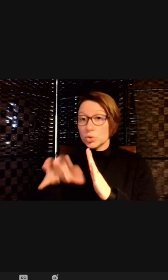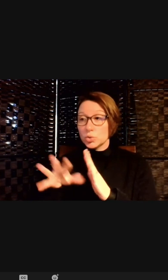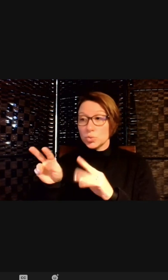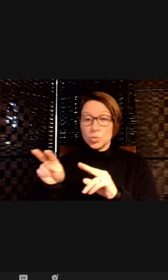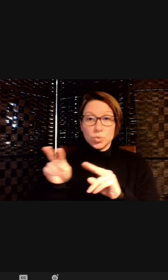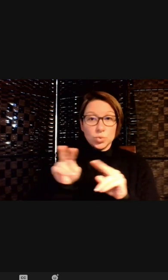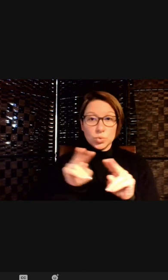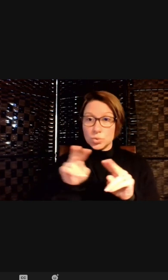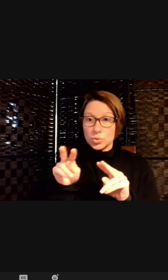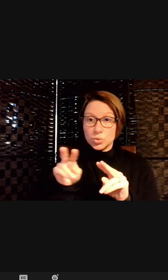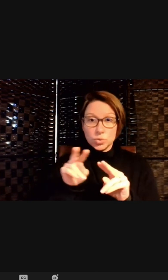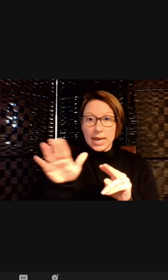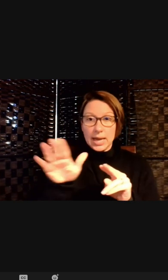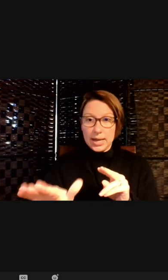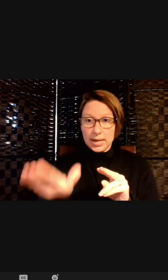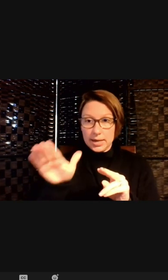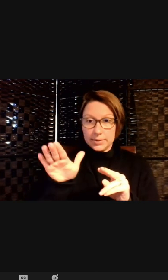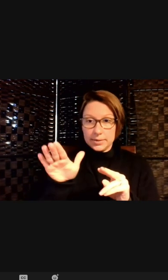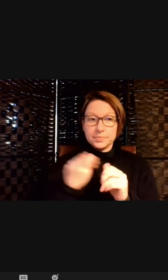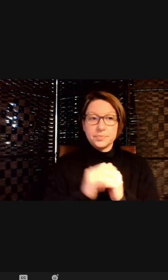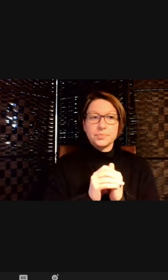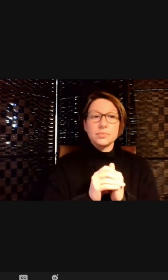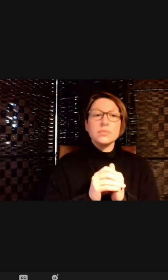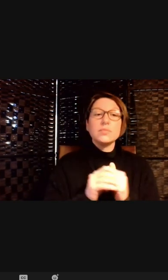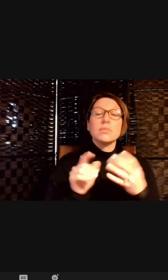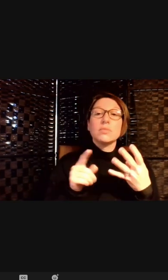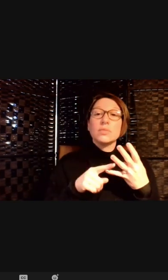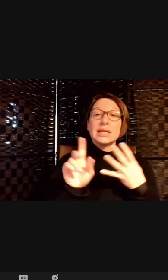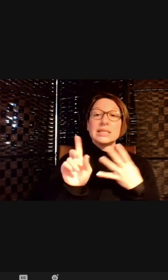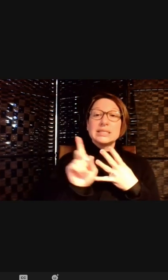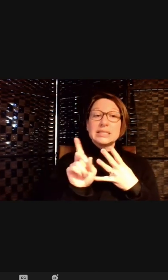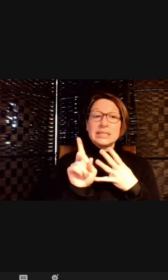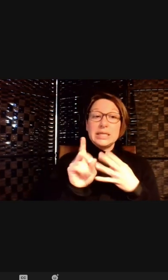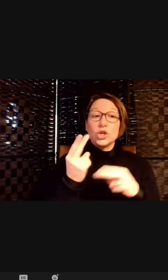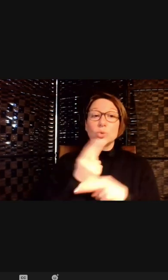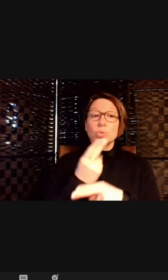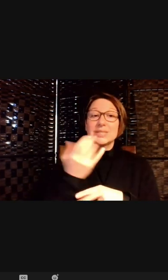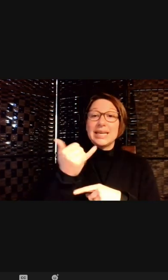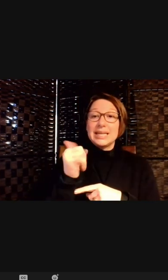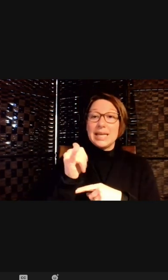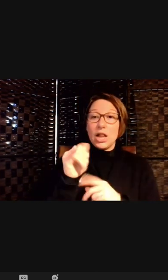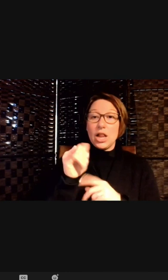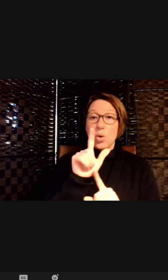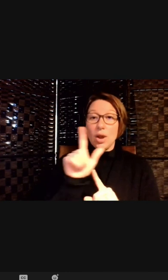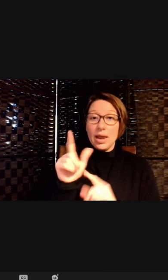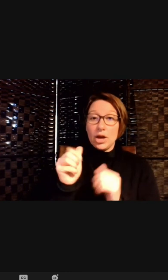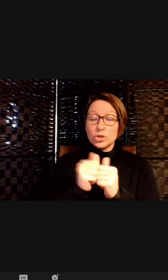use yellow letters with glitter on them to teach her the letter of the week with her peers.